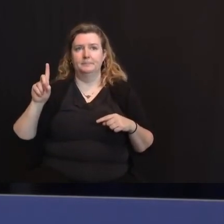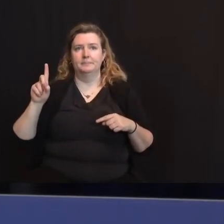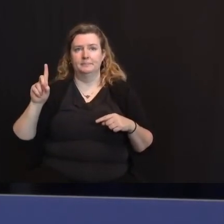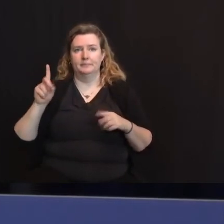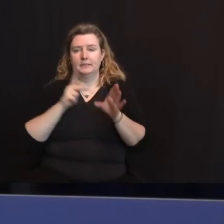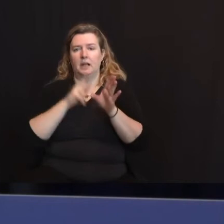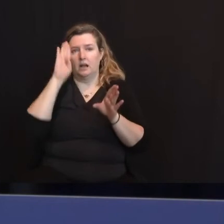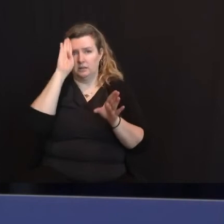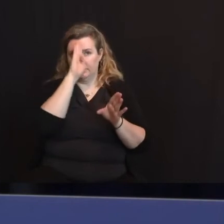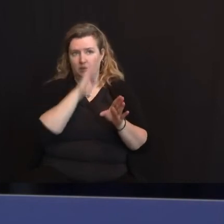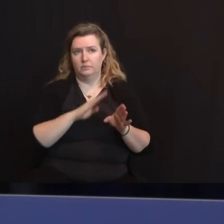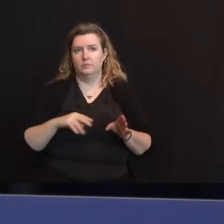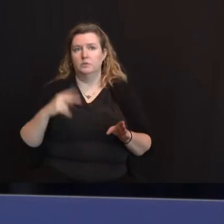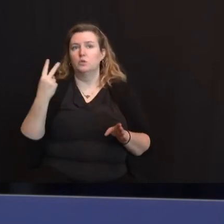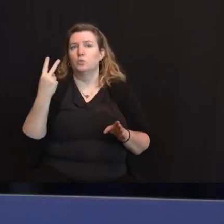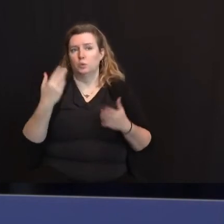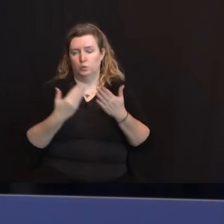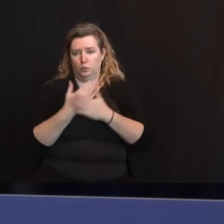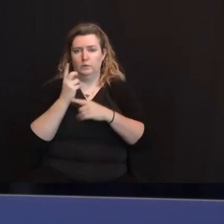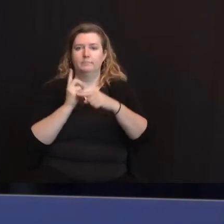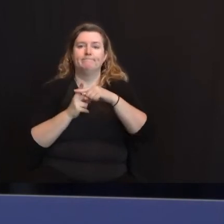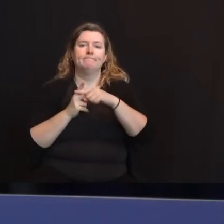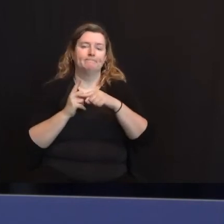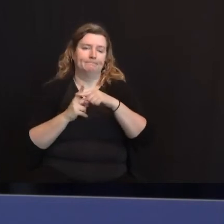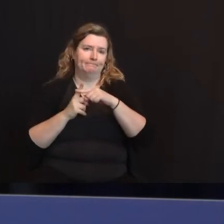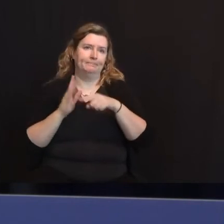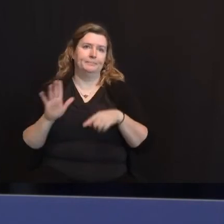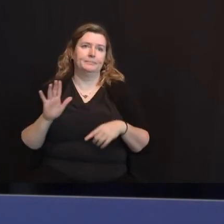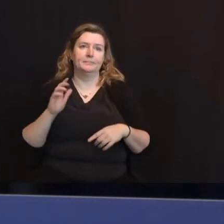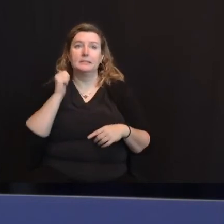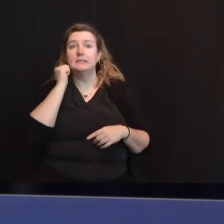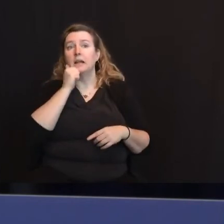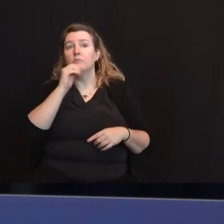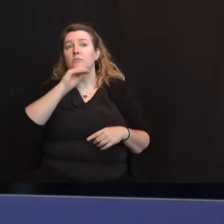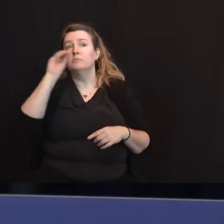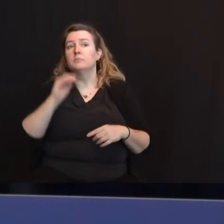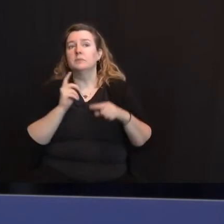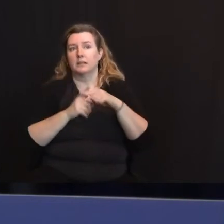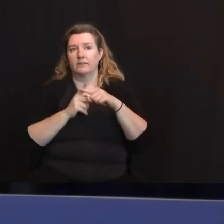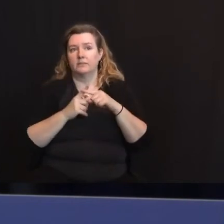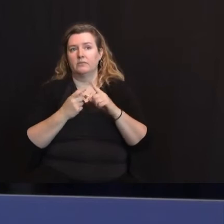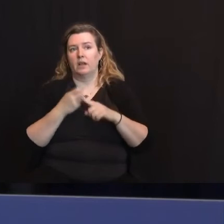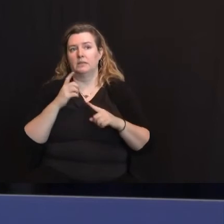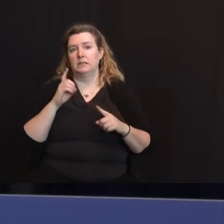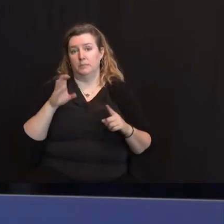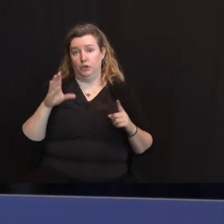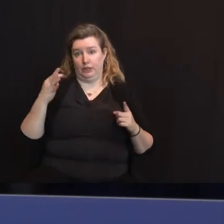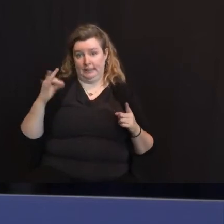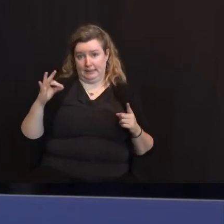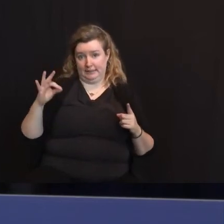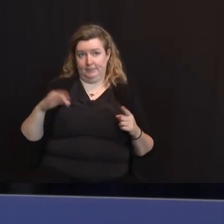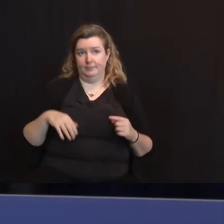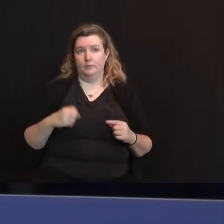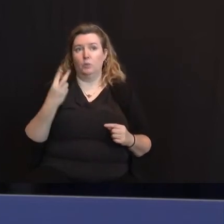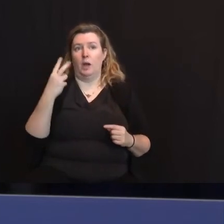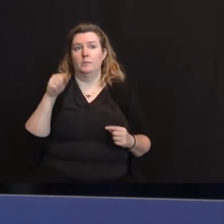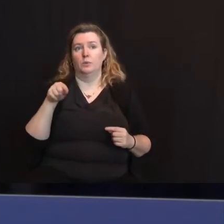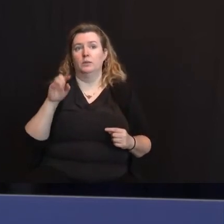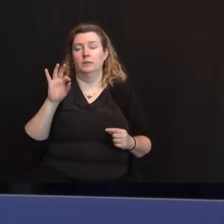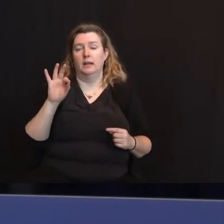cases. The daily percent positivity as of December 19th is